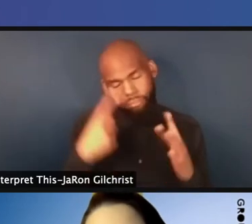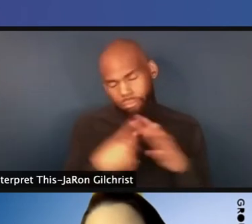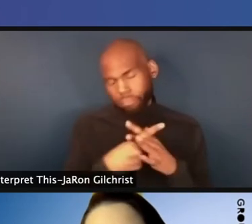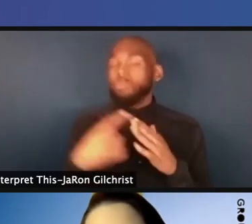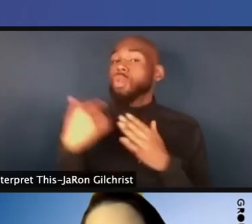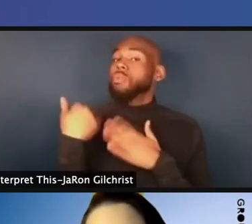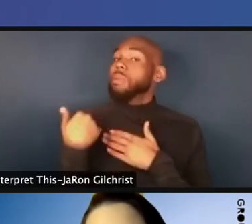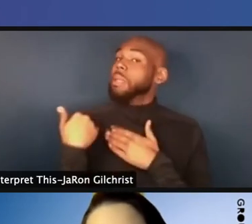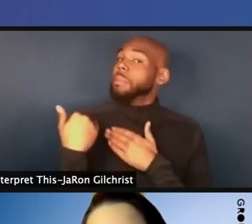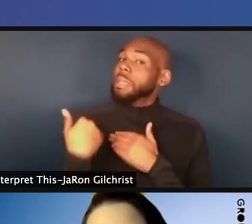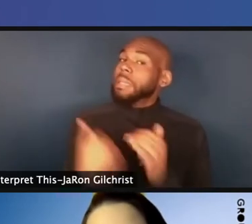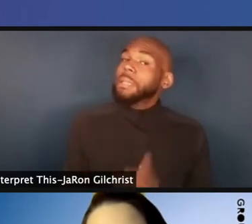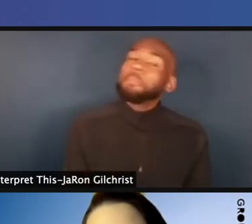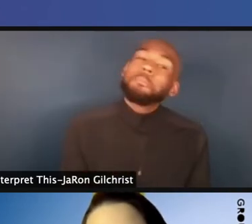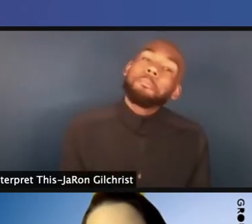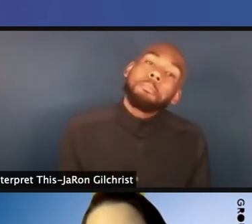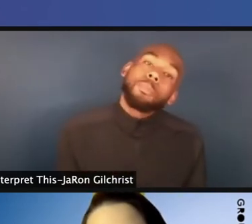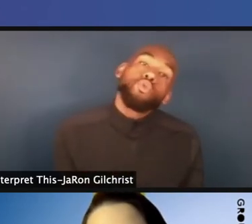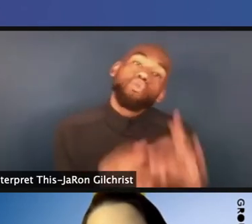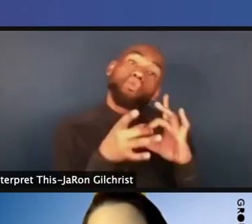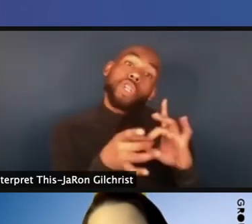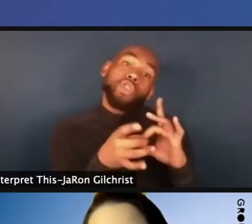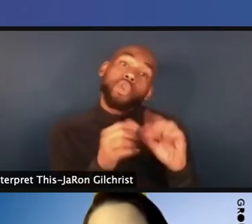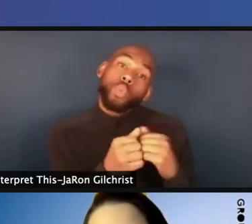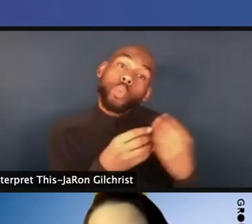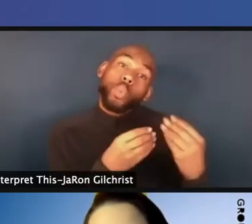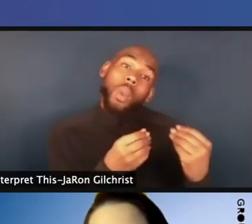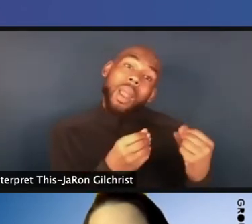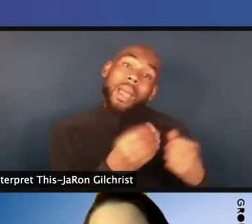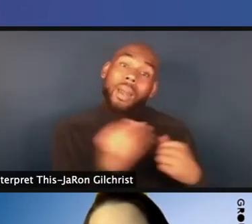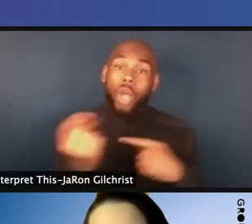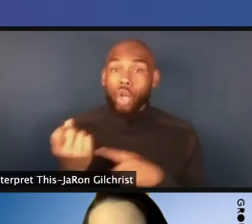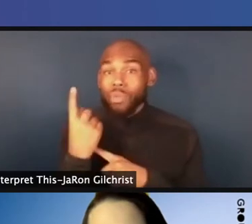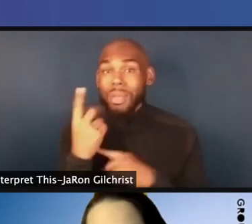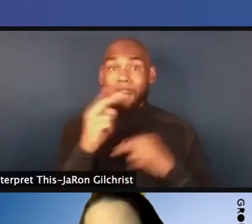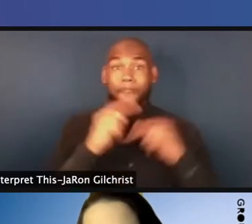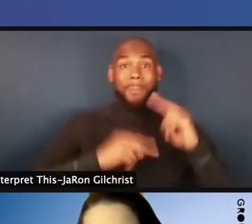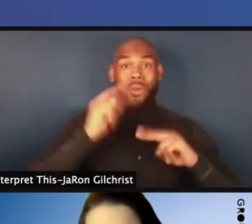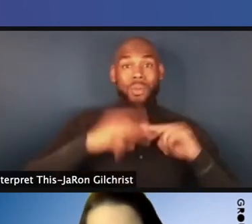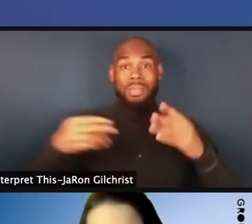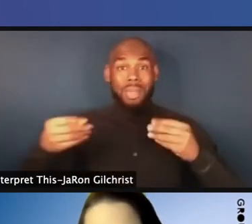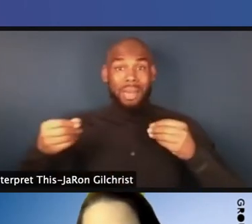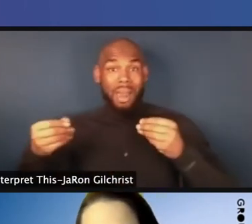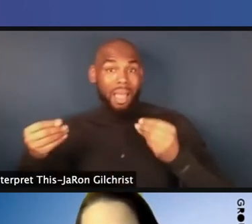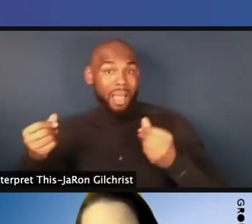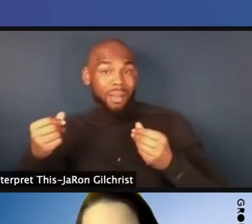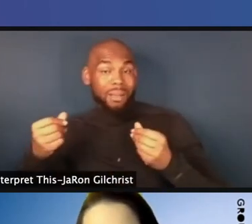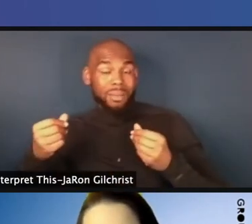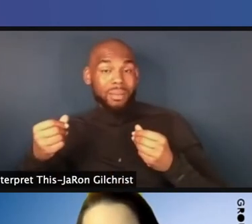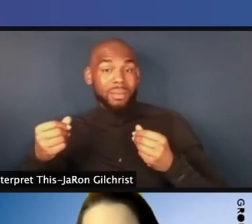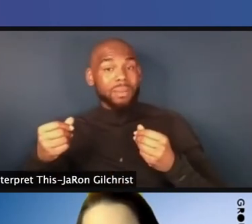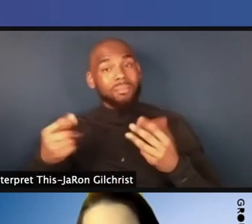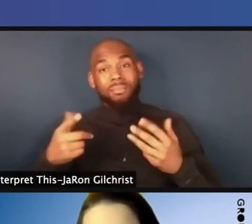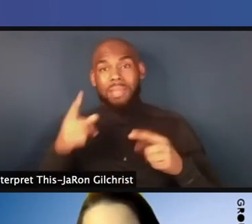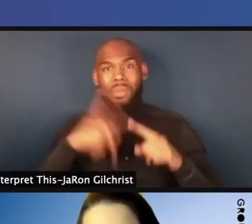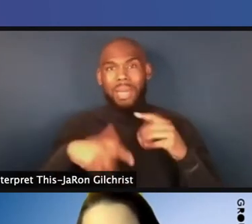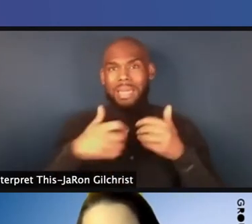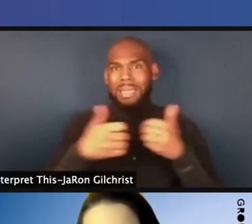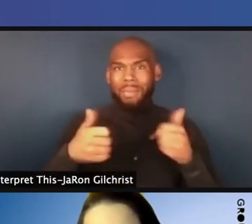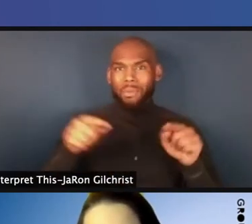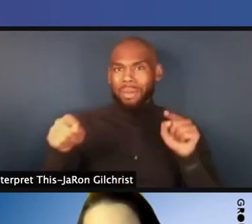responsibility and relationship to land, and understanding that buildings and land, you know, you can't separate one from the